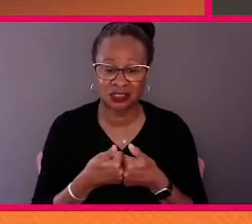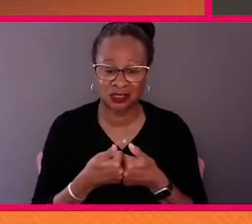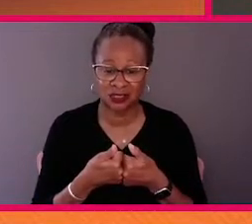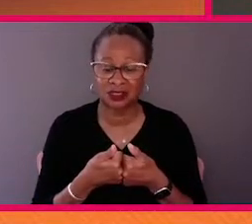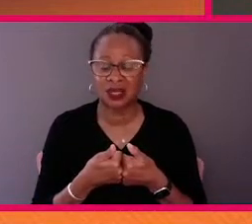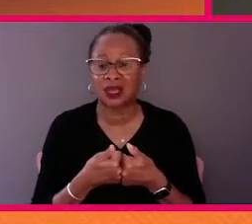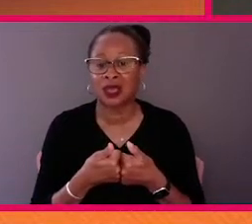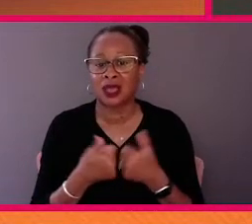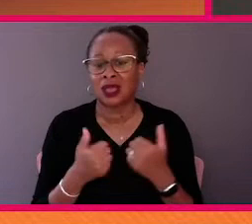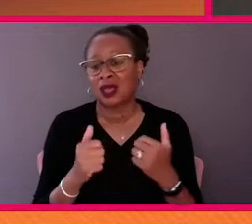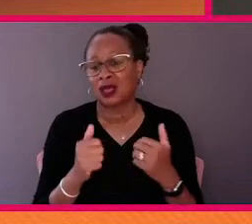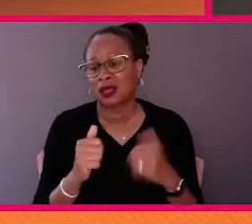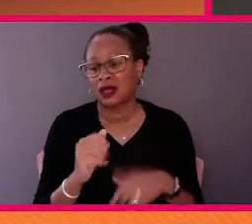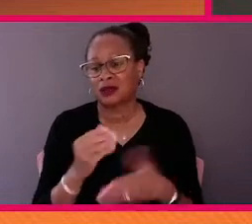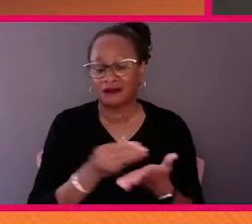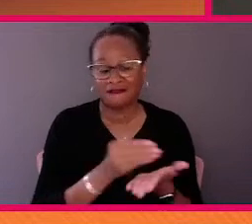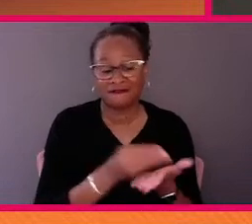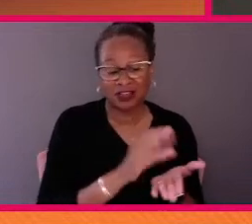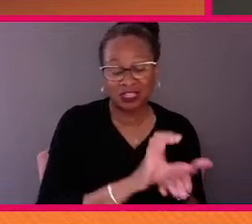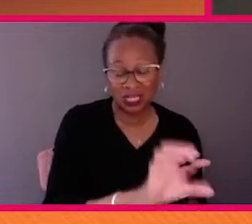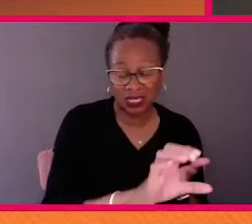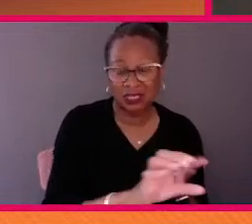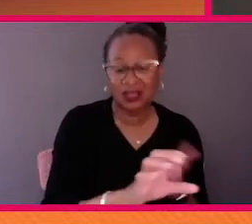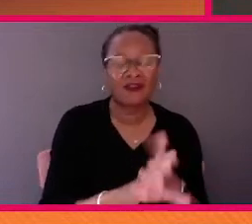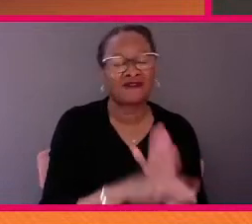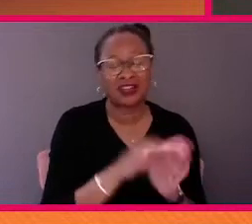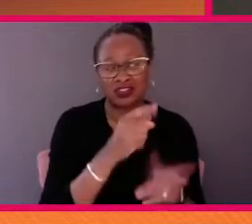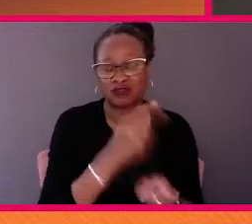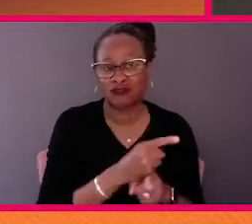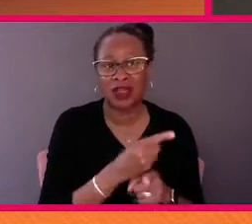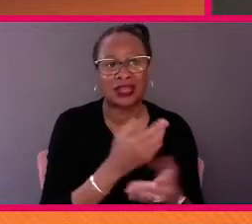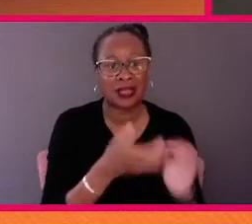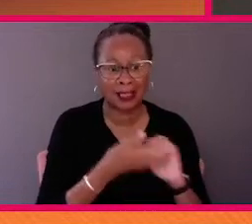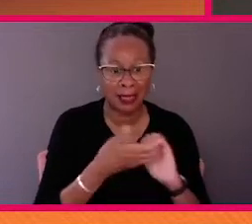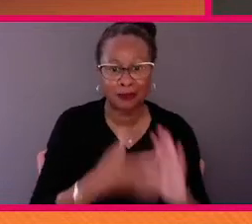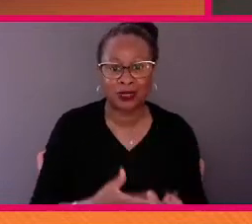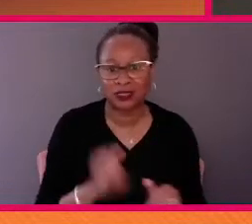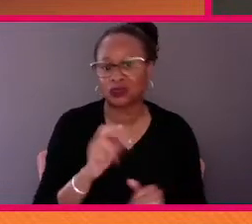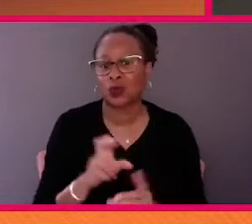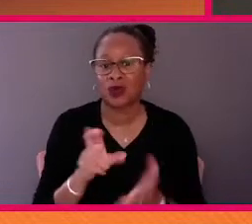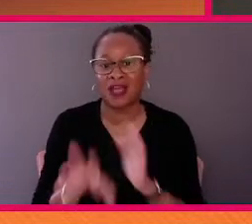collaborators, finding the right resources to make any film project,